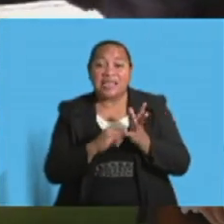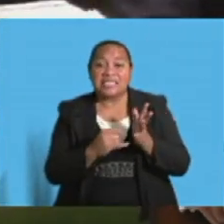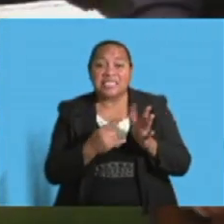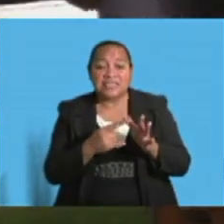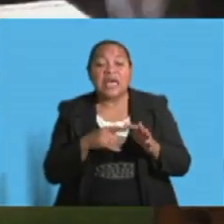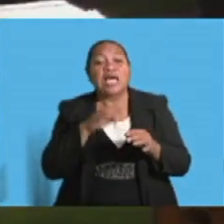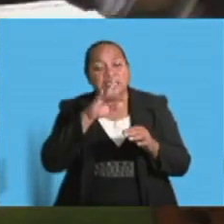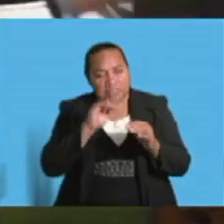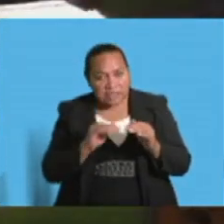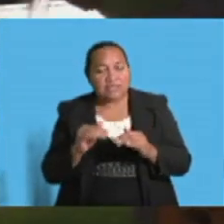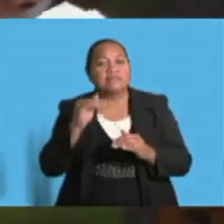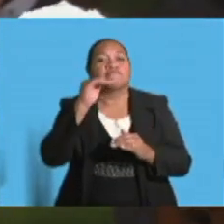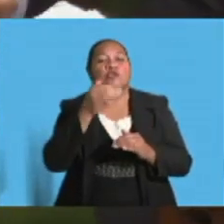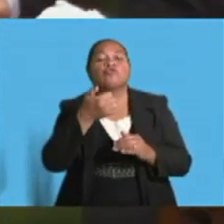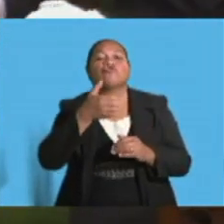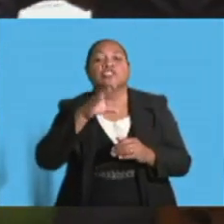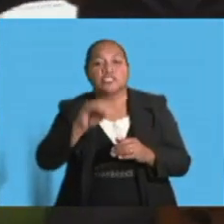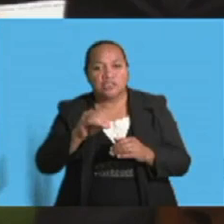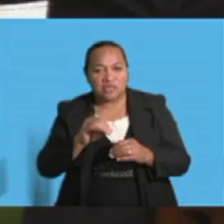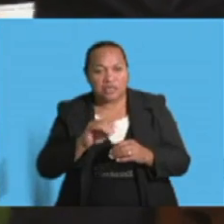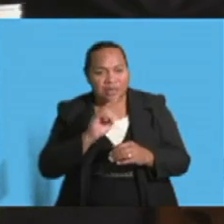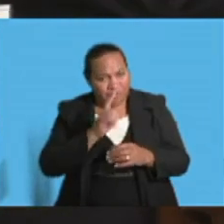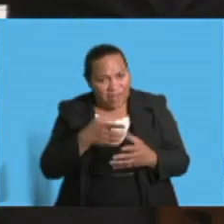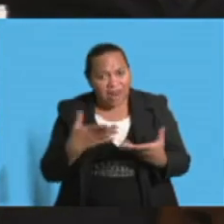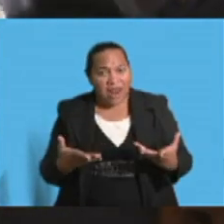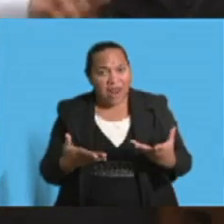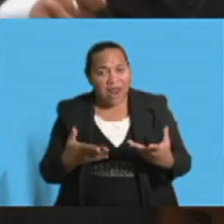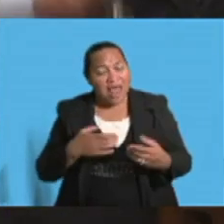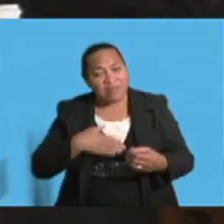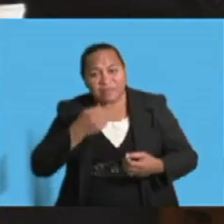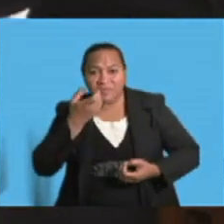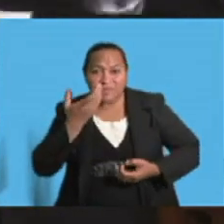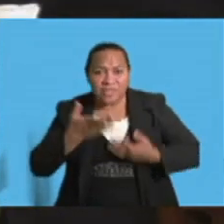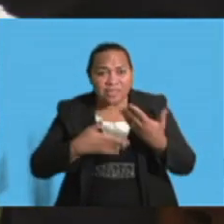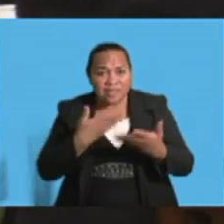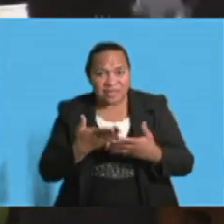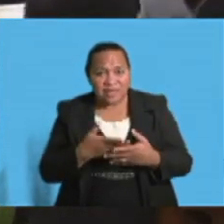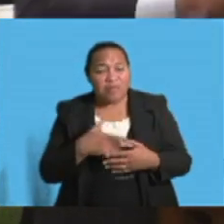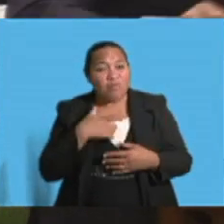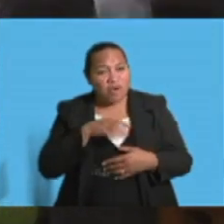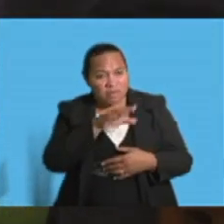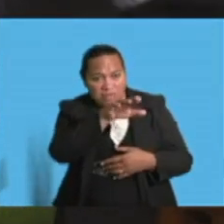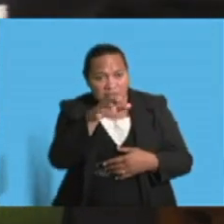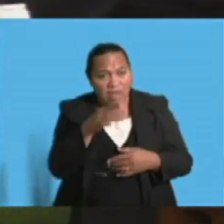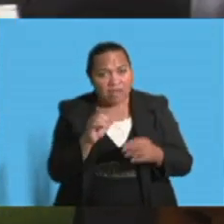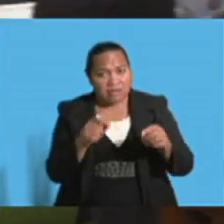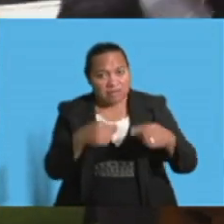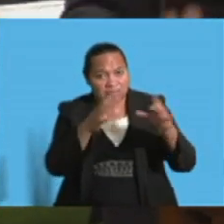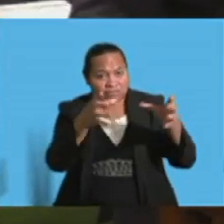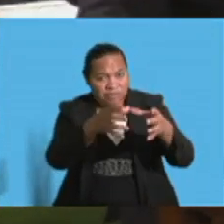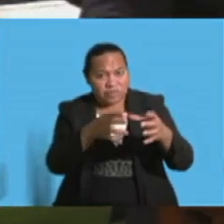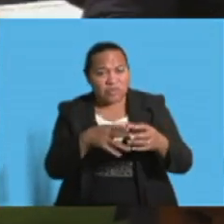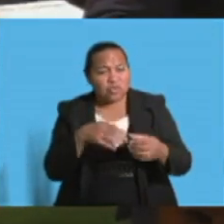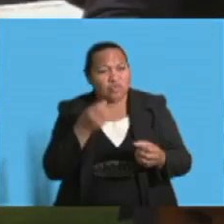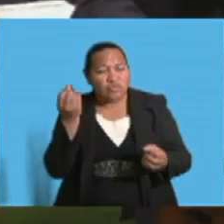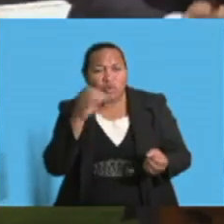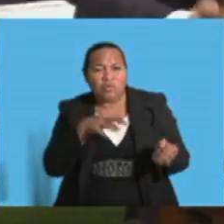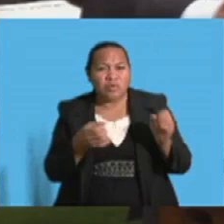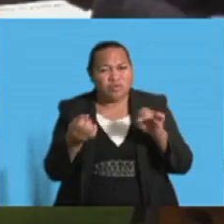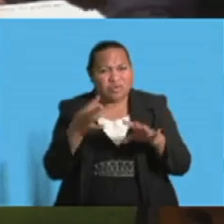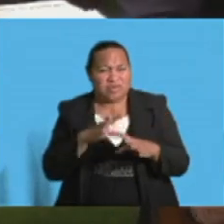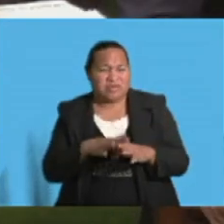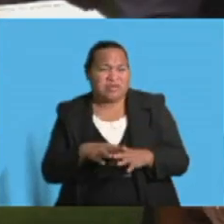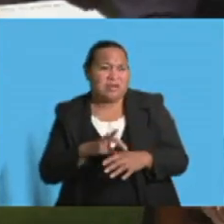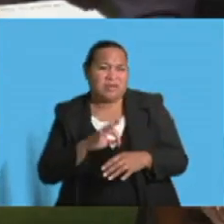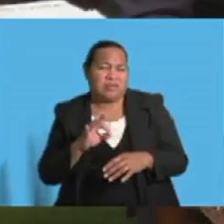Madam Speaker. I'm highlighting all these issues because it highlights the fact the contribution that they have made actually is bereft. It's bereft